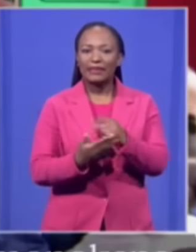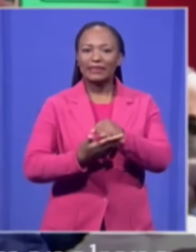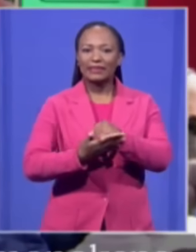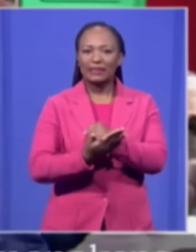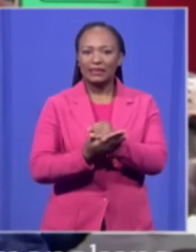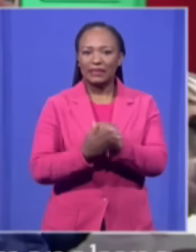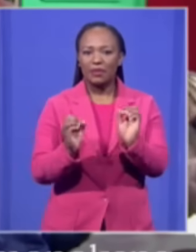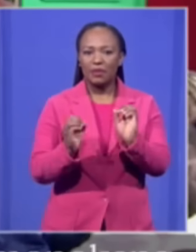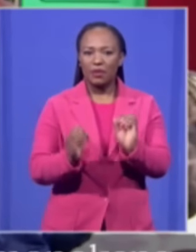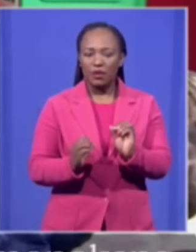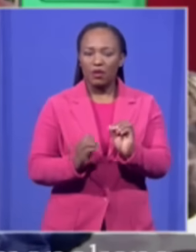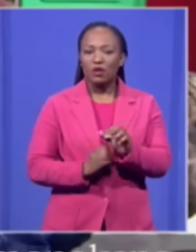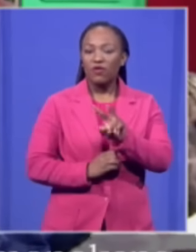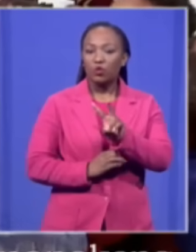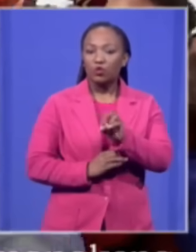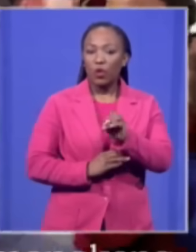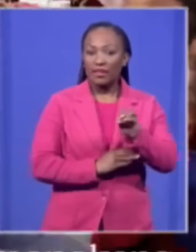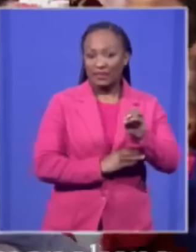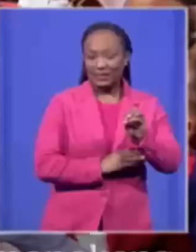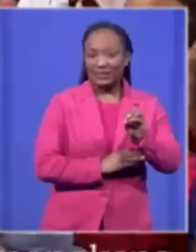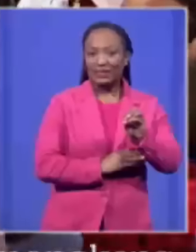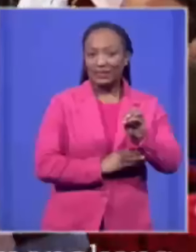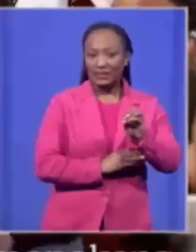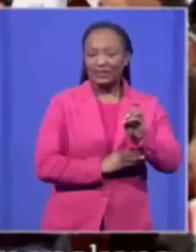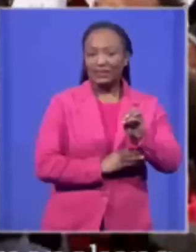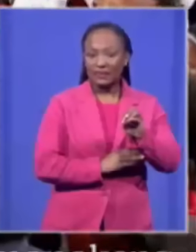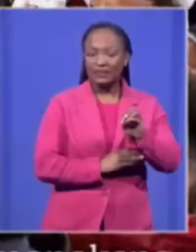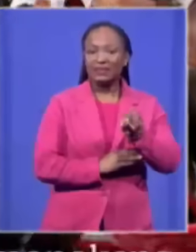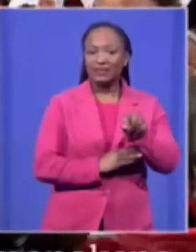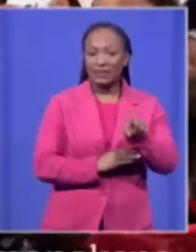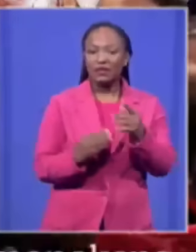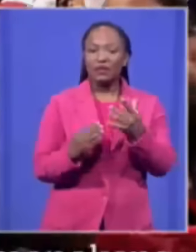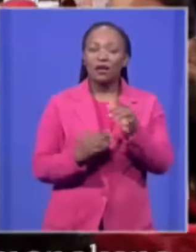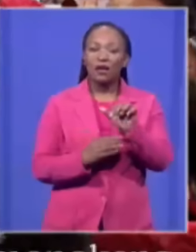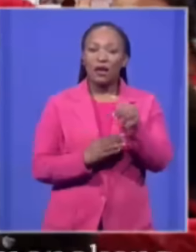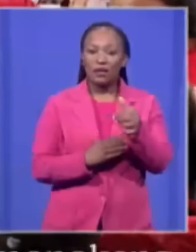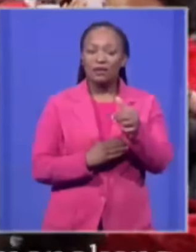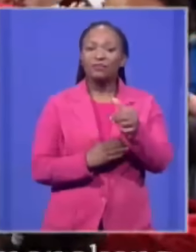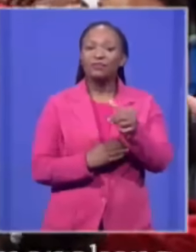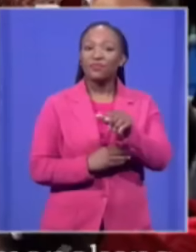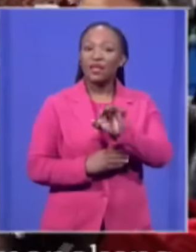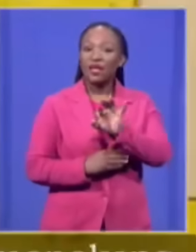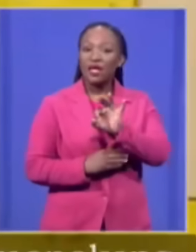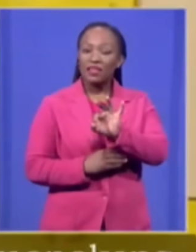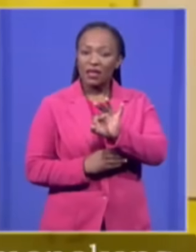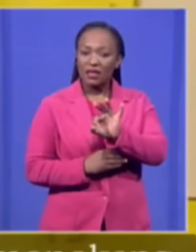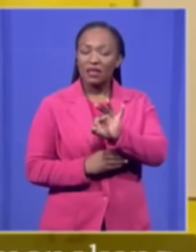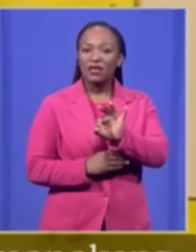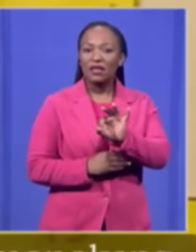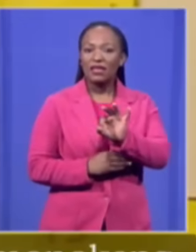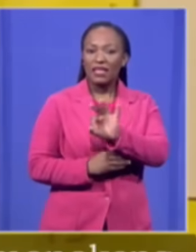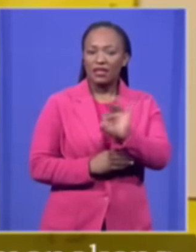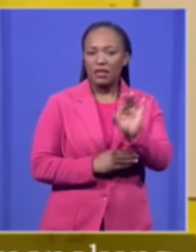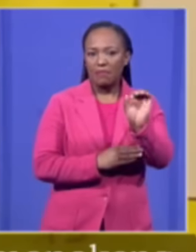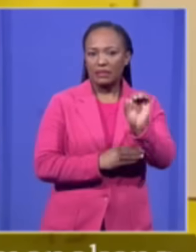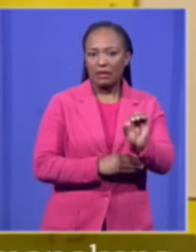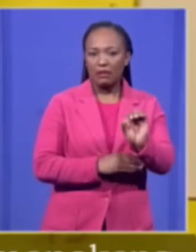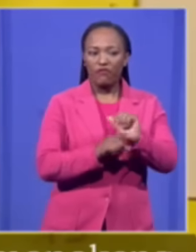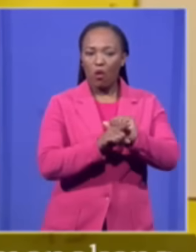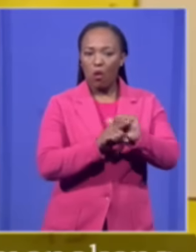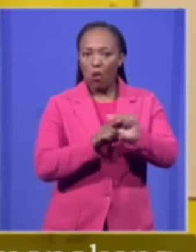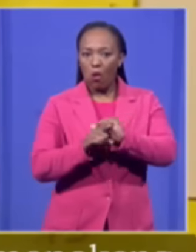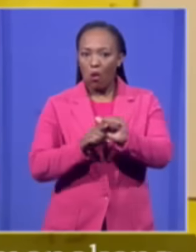fetang 200 ha diperesente tse 23 e le tsa ba sa fumanang kwetliso ya ho